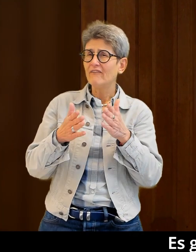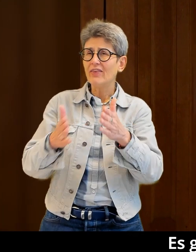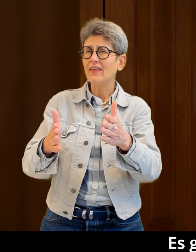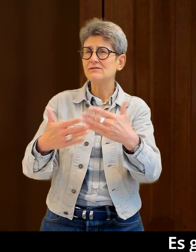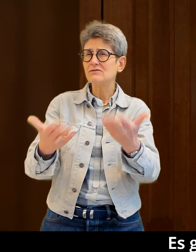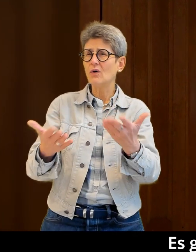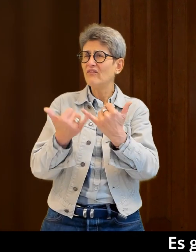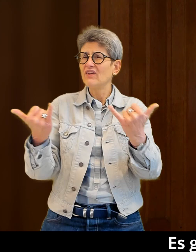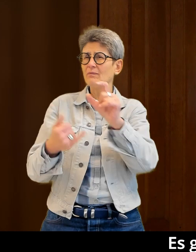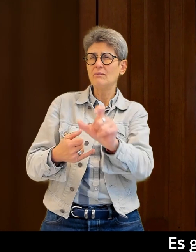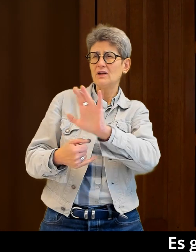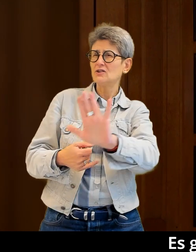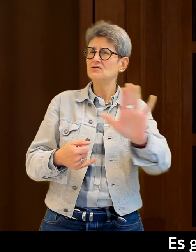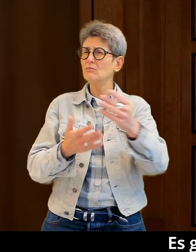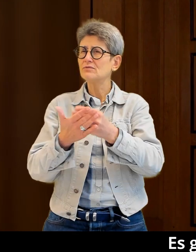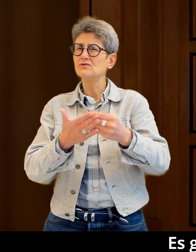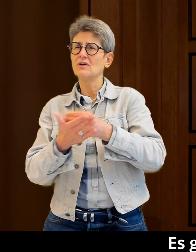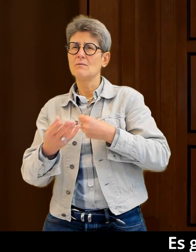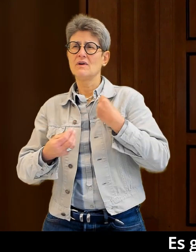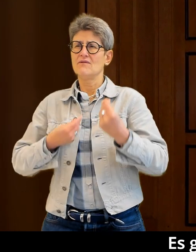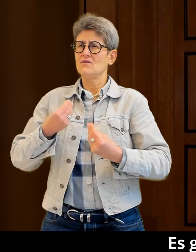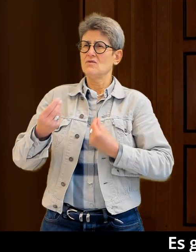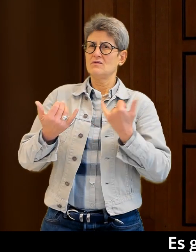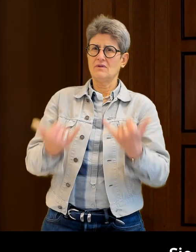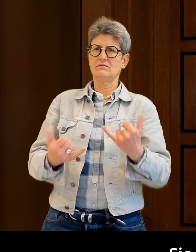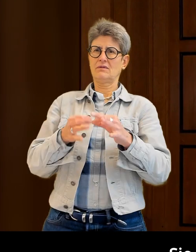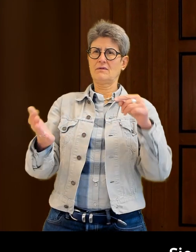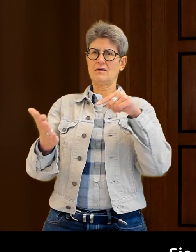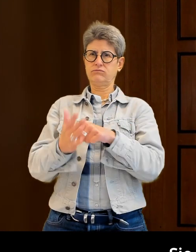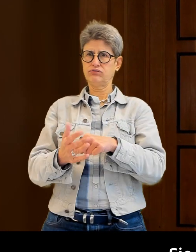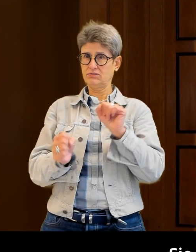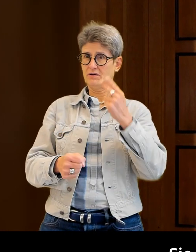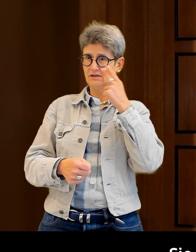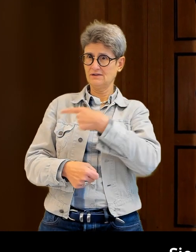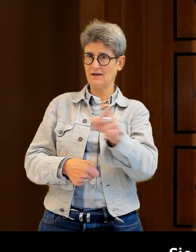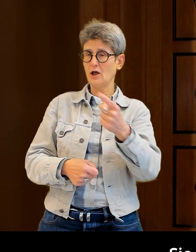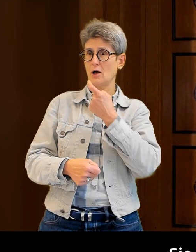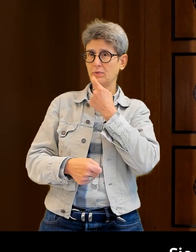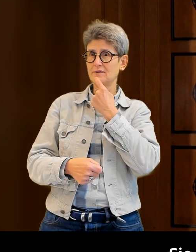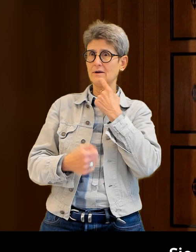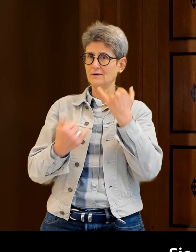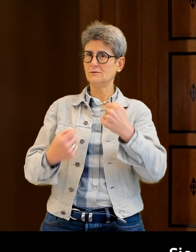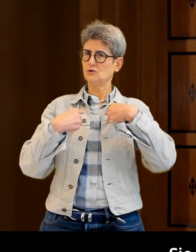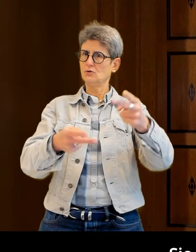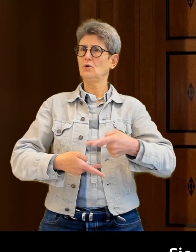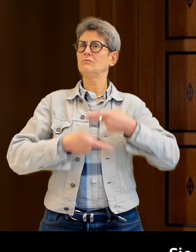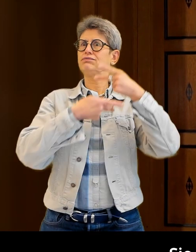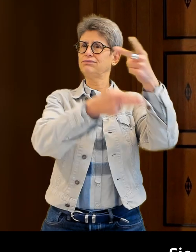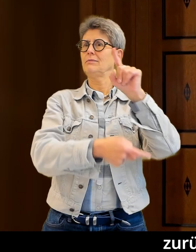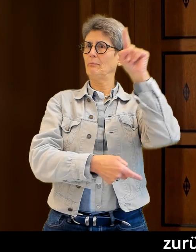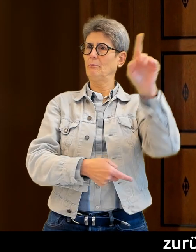can describe the feelings of these people on that day. So you can see that the return of these